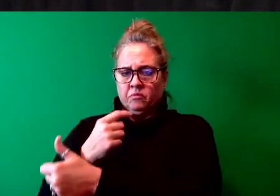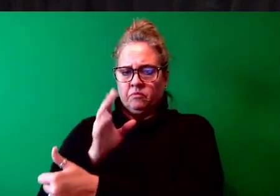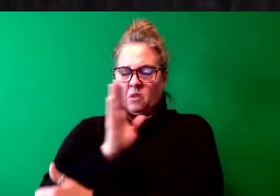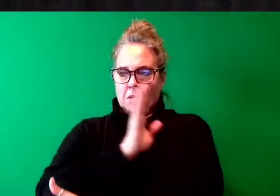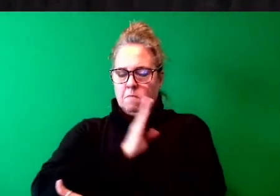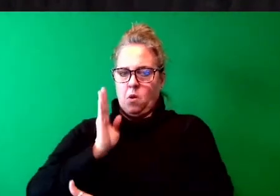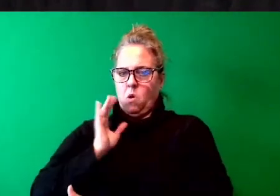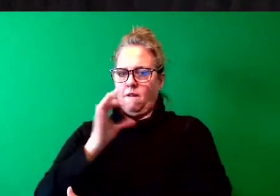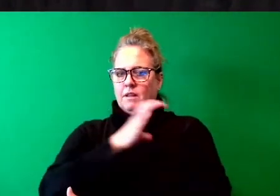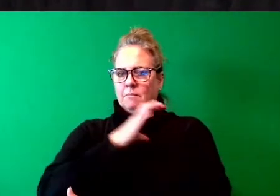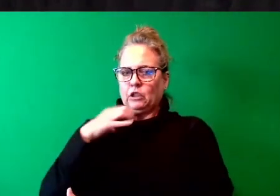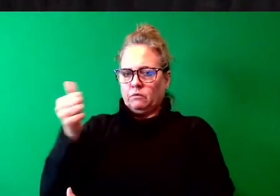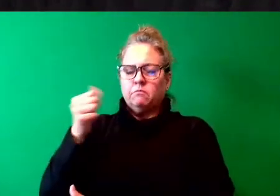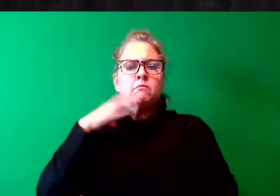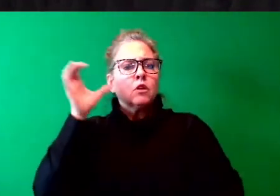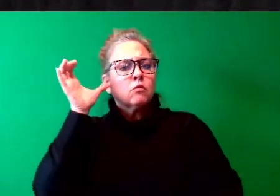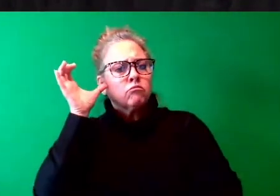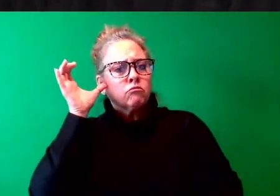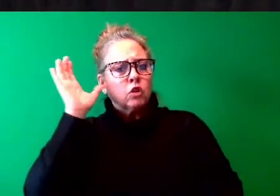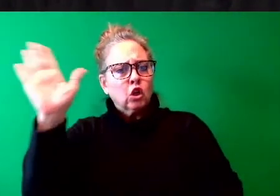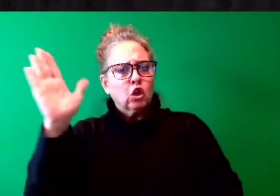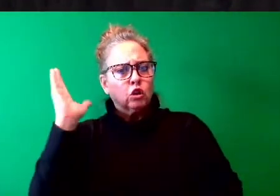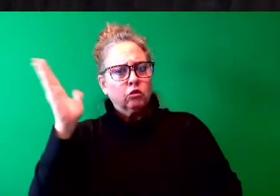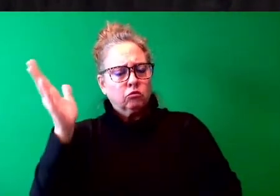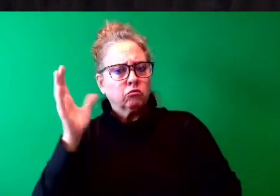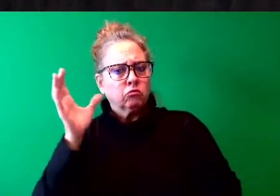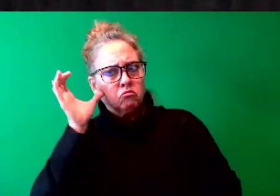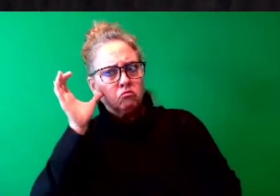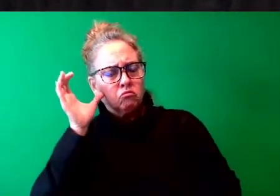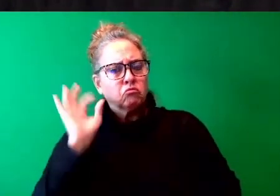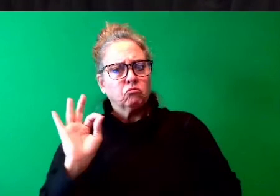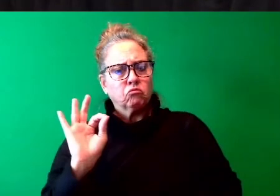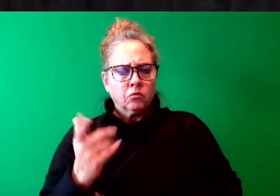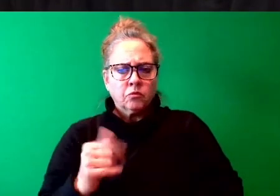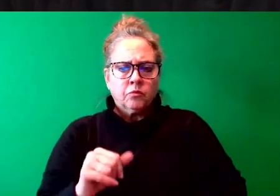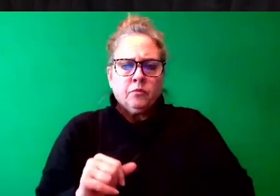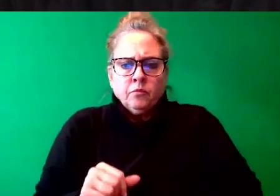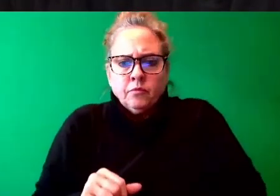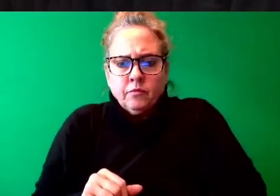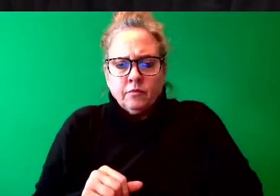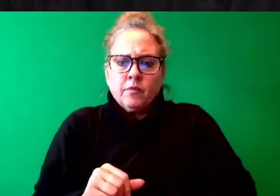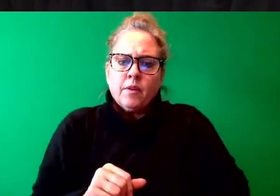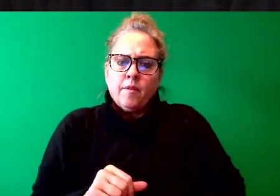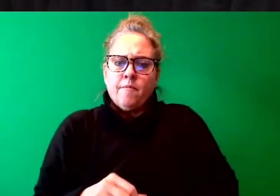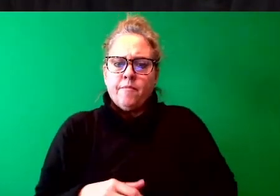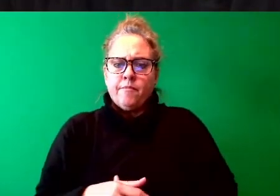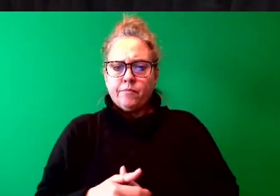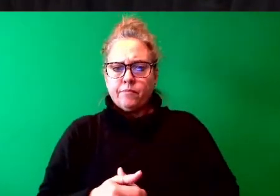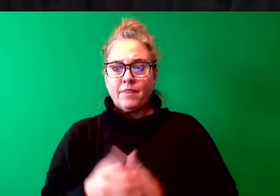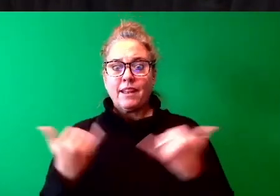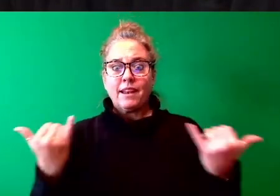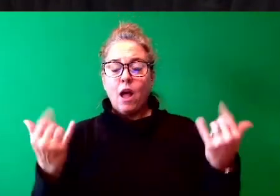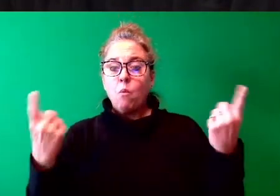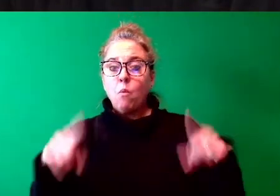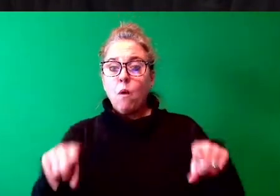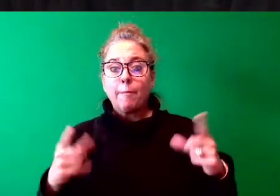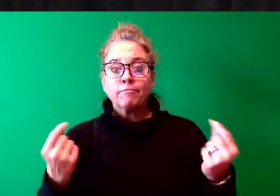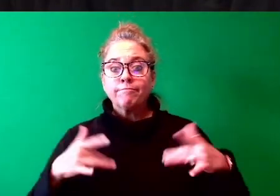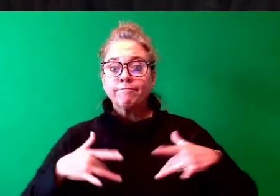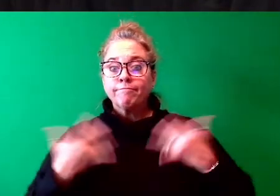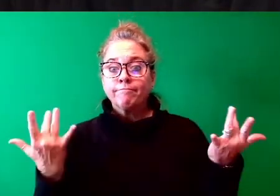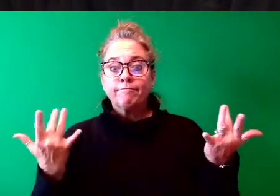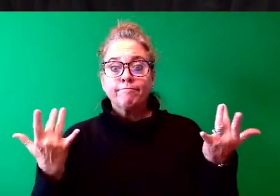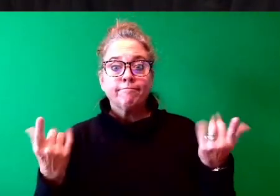was that given the current environment, it's very hard to hire people,